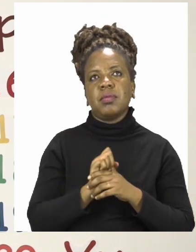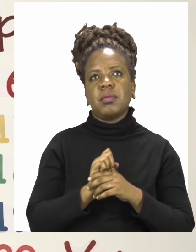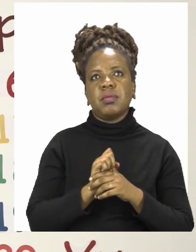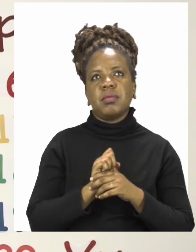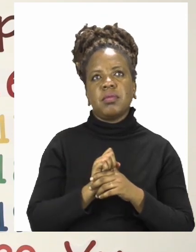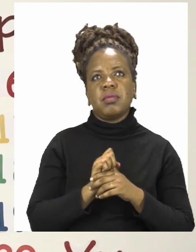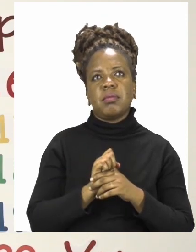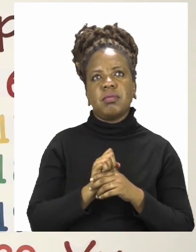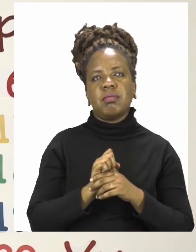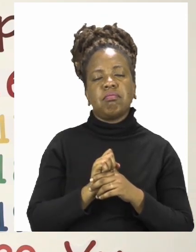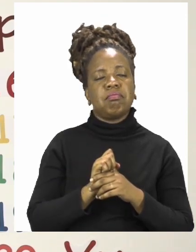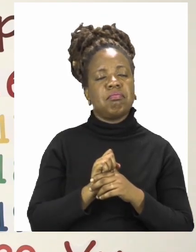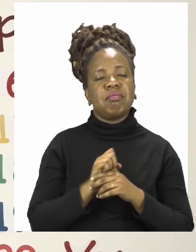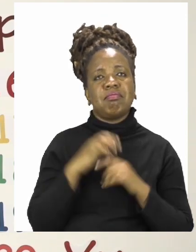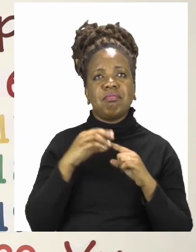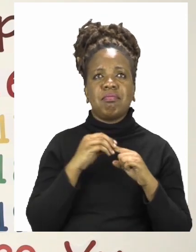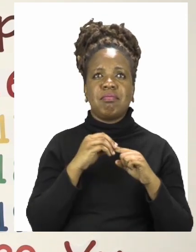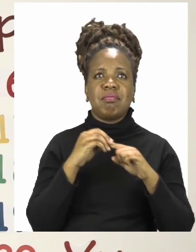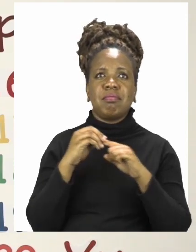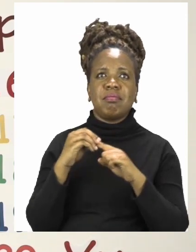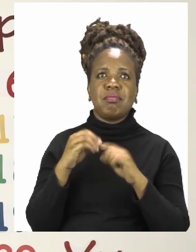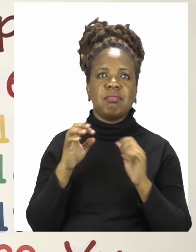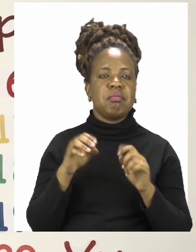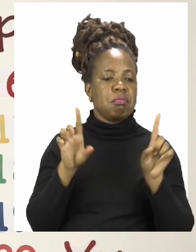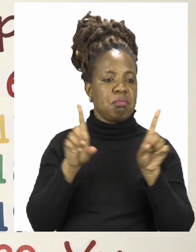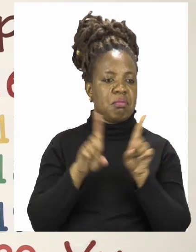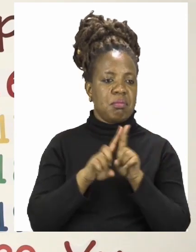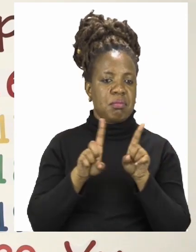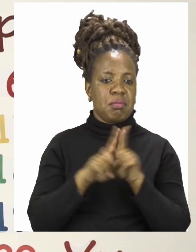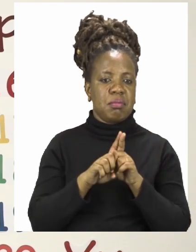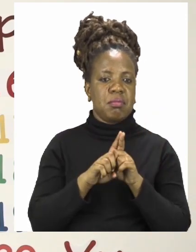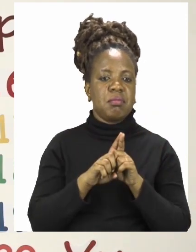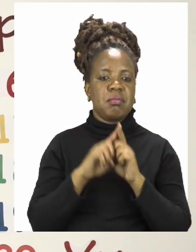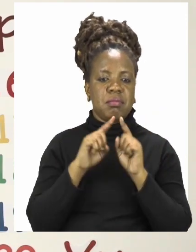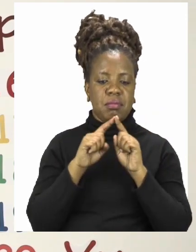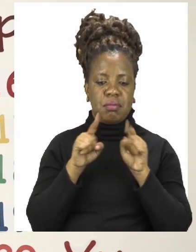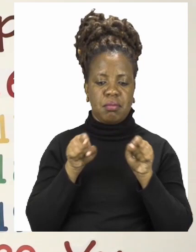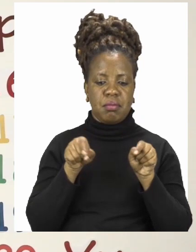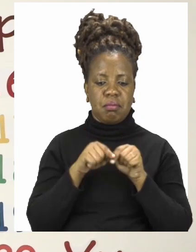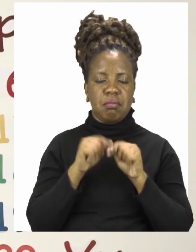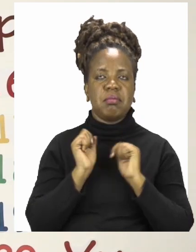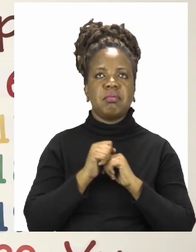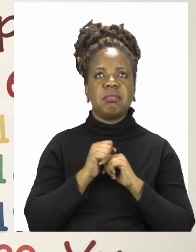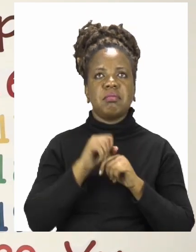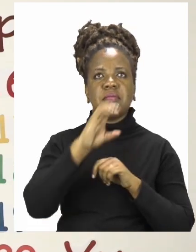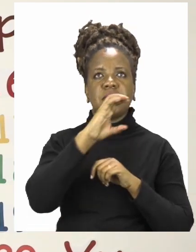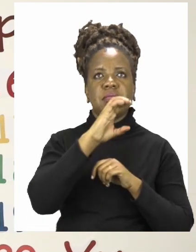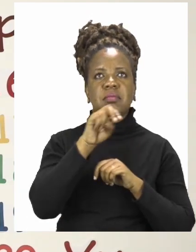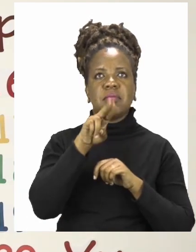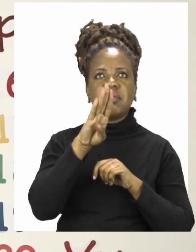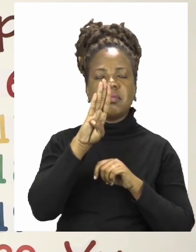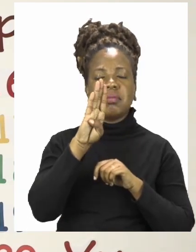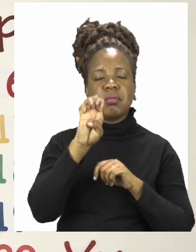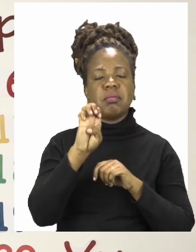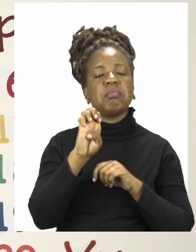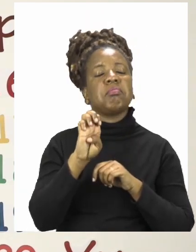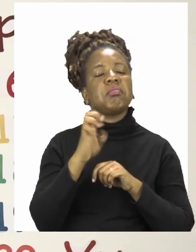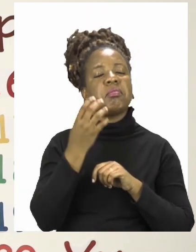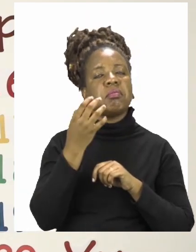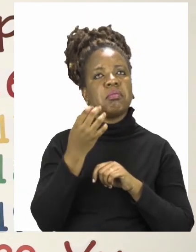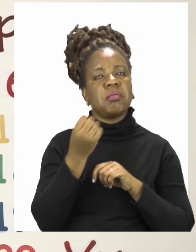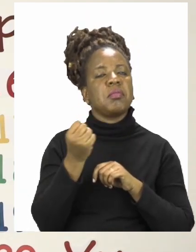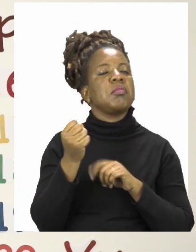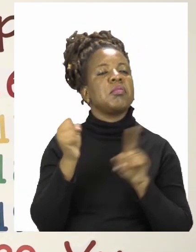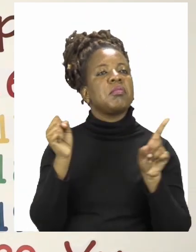special because just like a square, a cube has equal sides going all the way round. Now